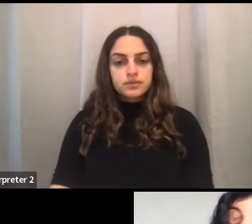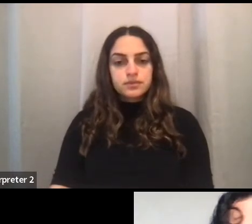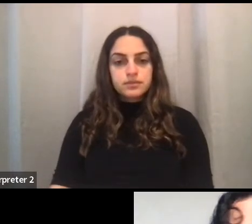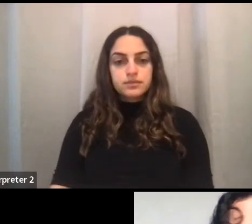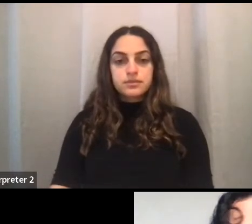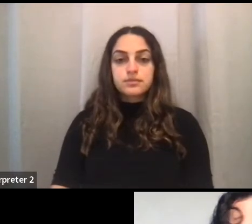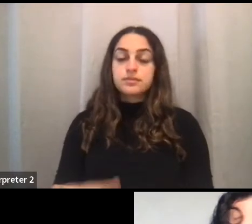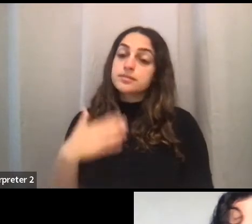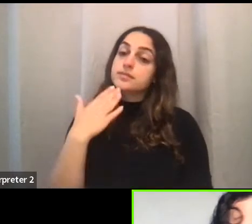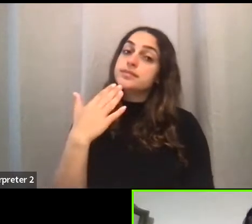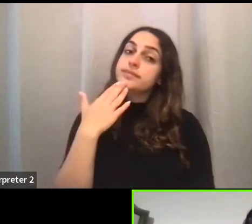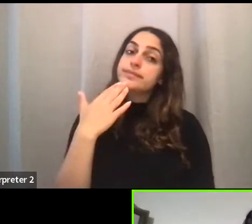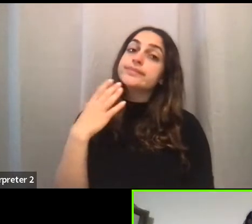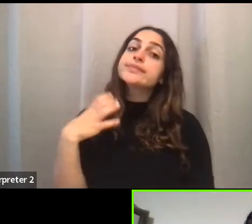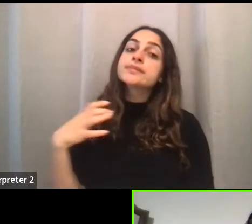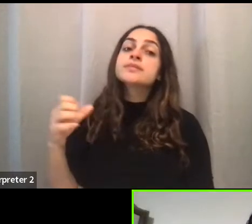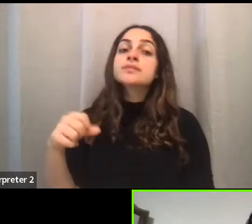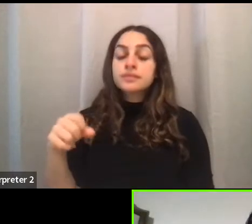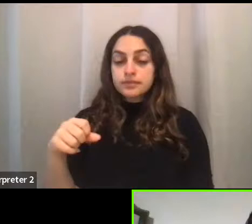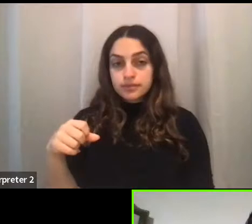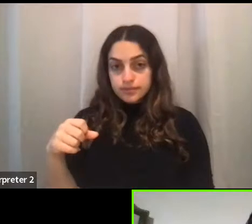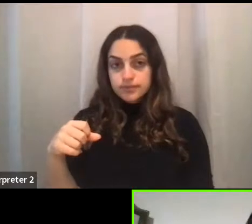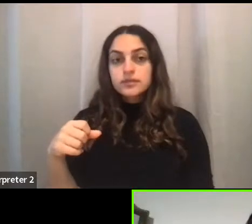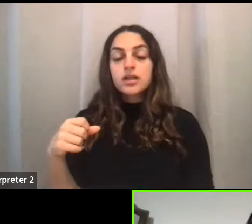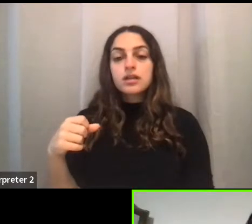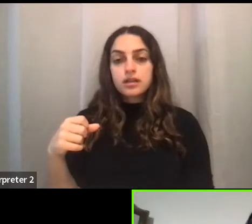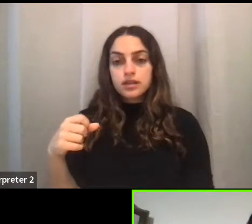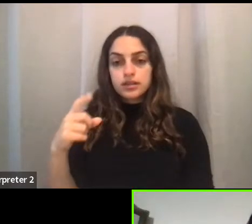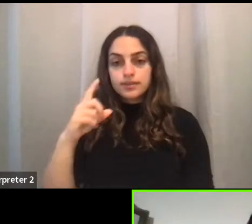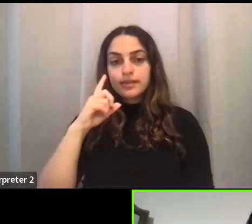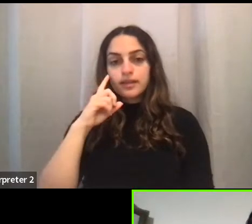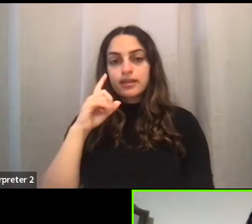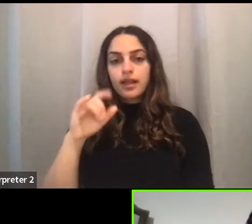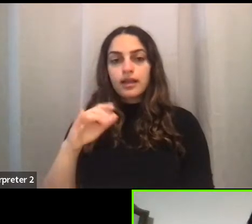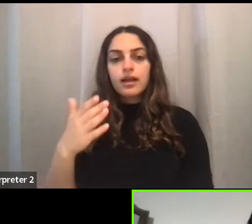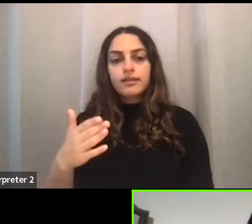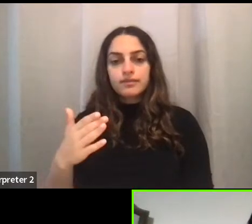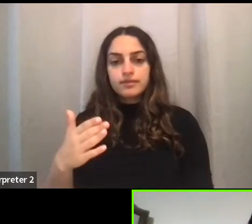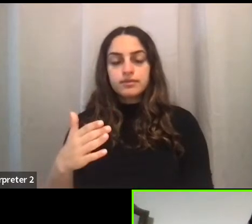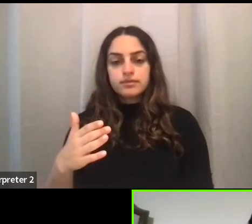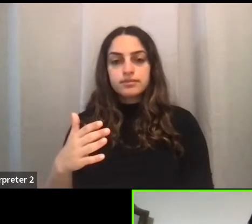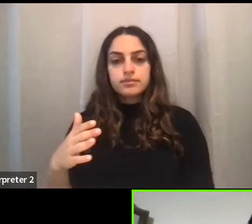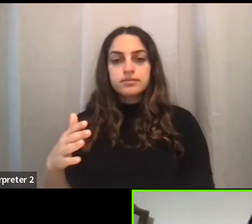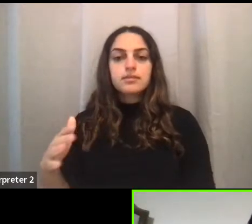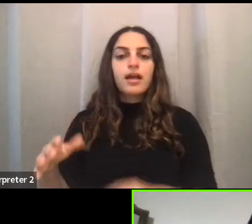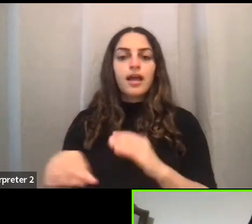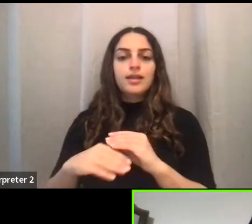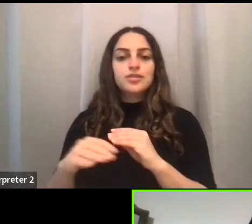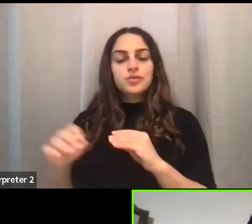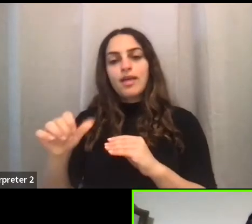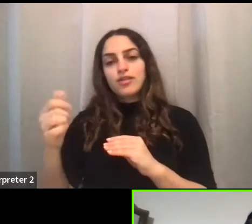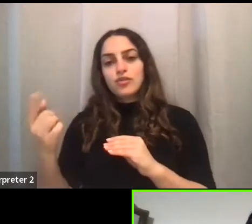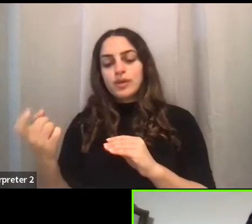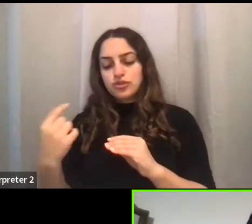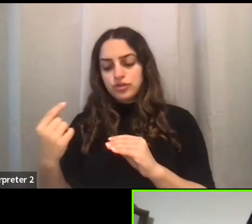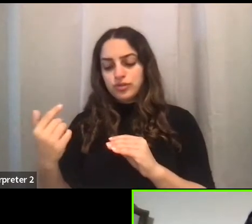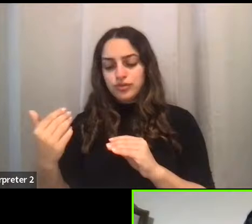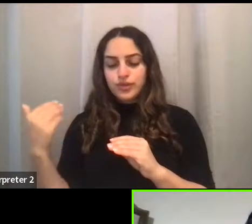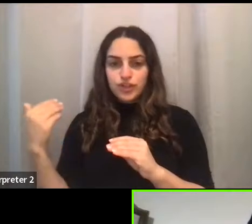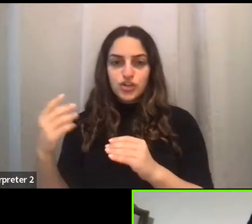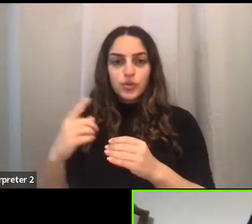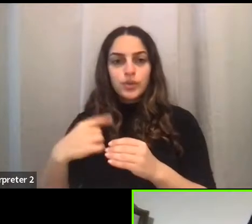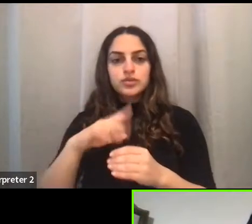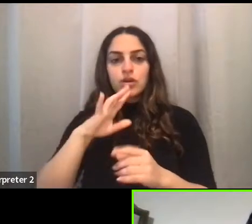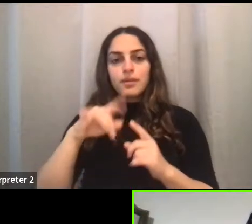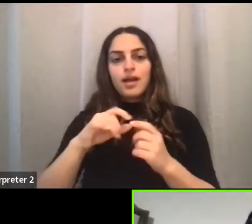thank you chair yeah i i think that um you know kind of builds on one of the other questions i was asked earlier when we were talking about how folks might